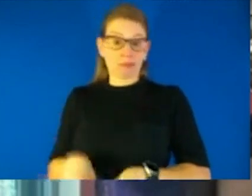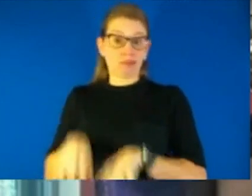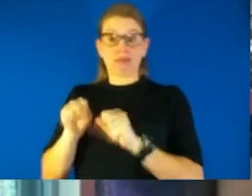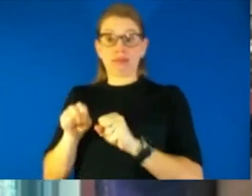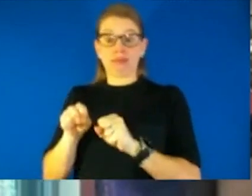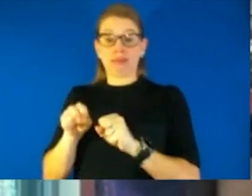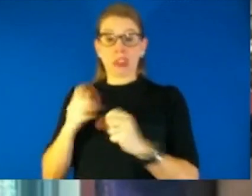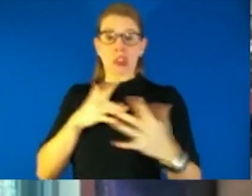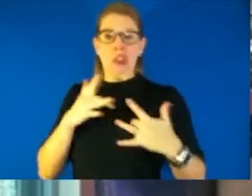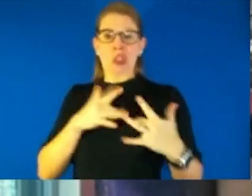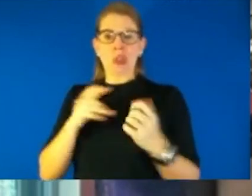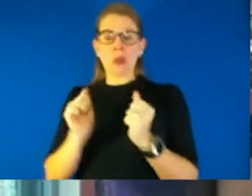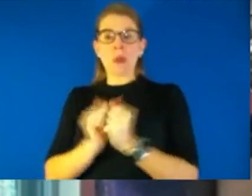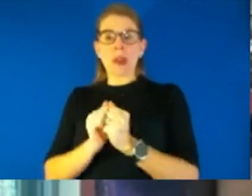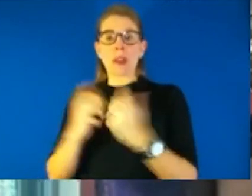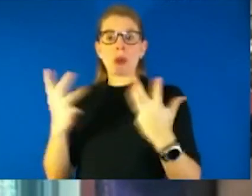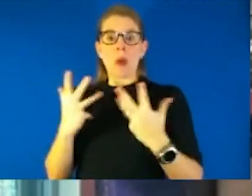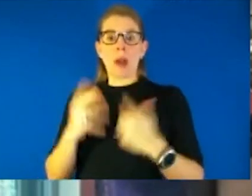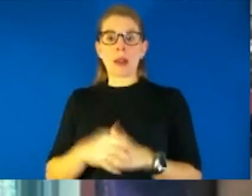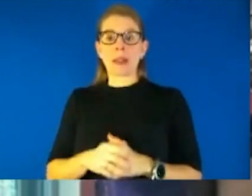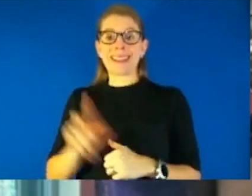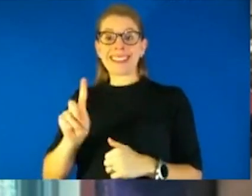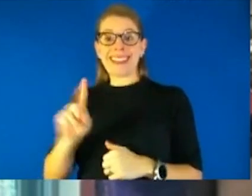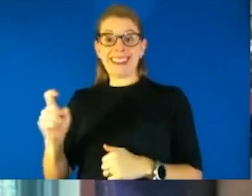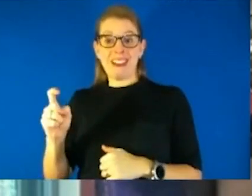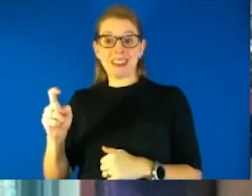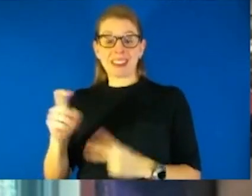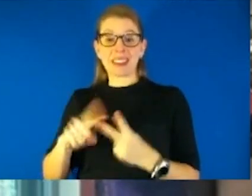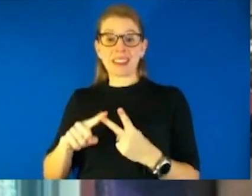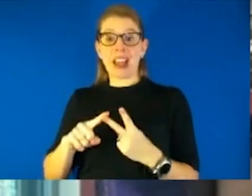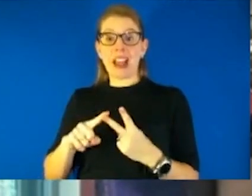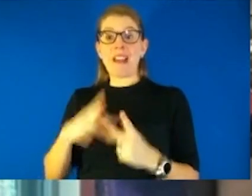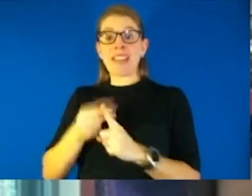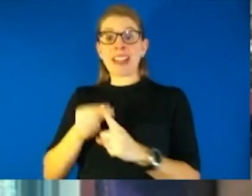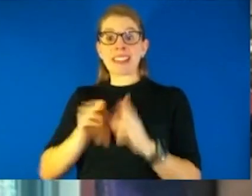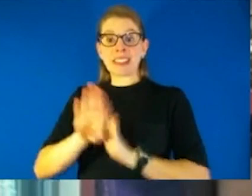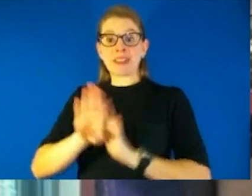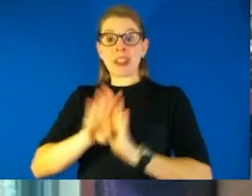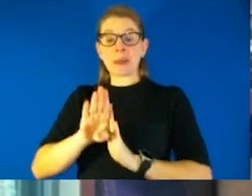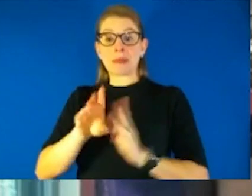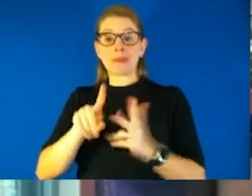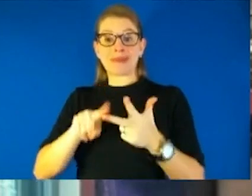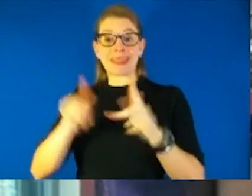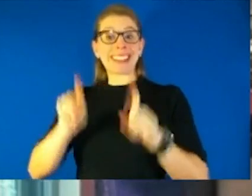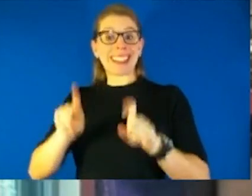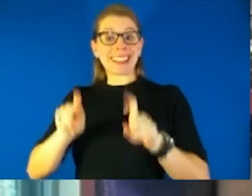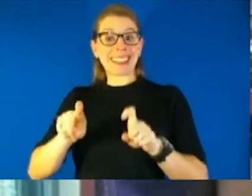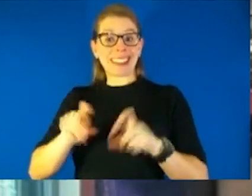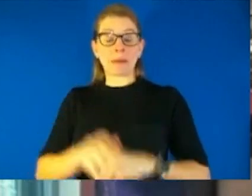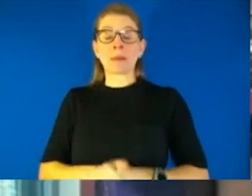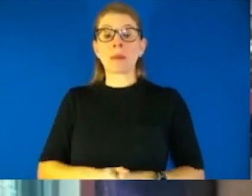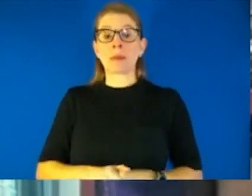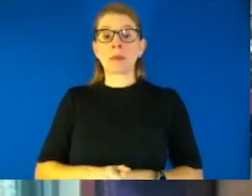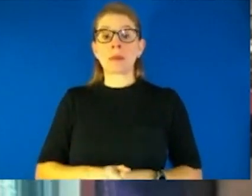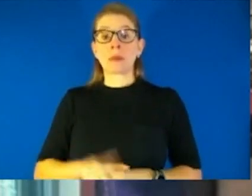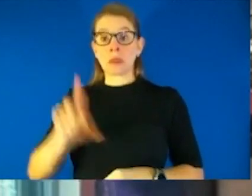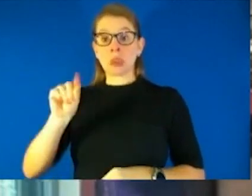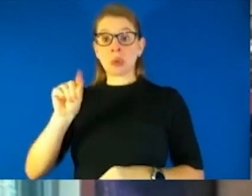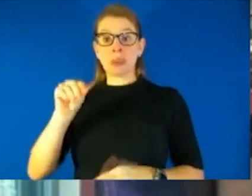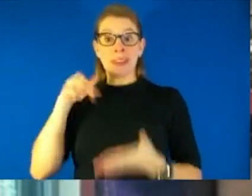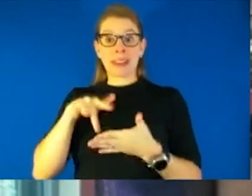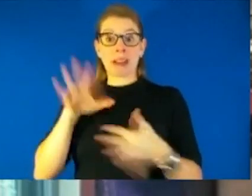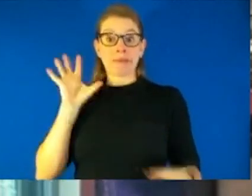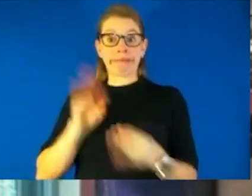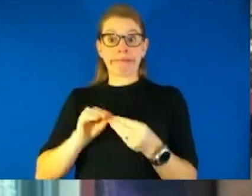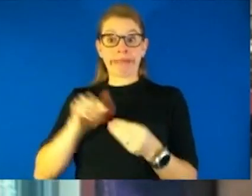concerned with diagnostics and vaccine development and testing. Of the 20 studies that we've done just